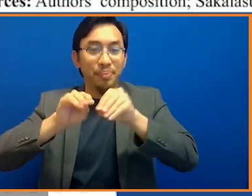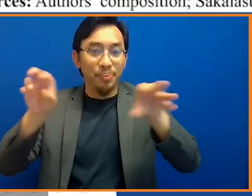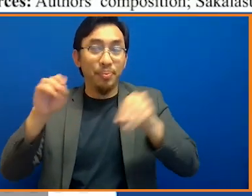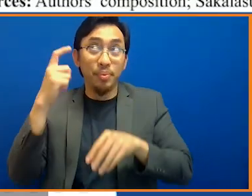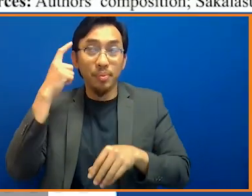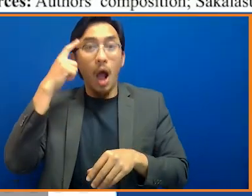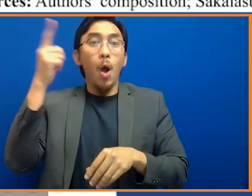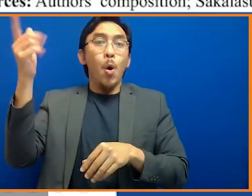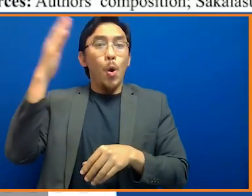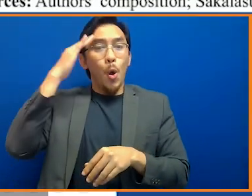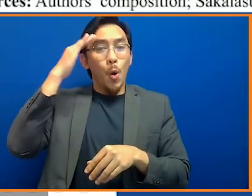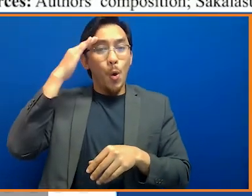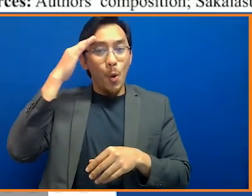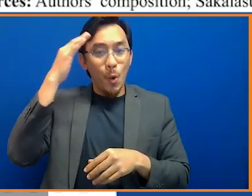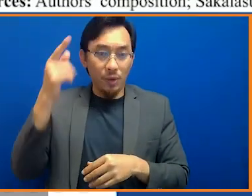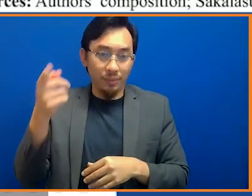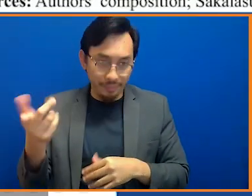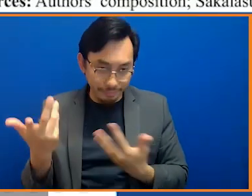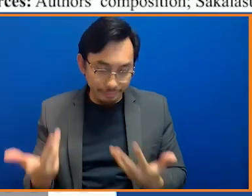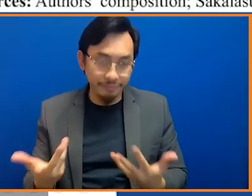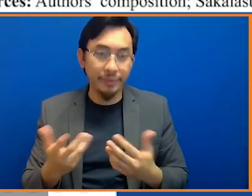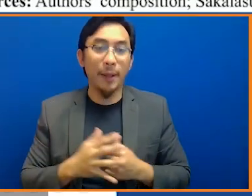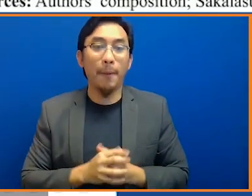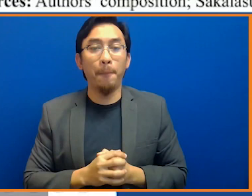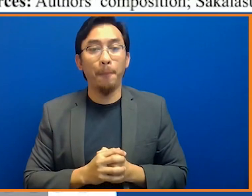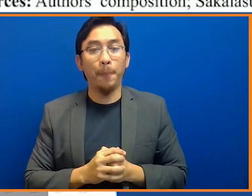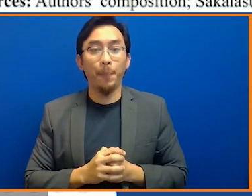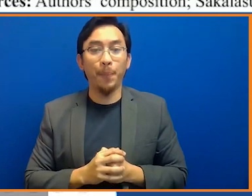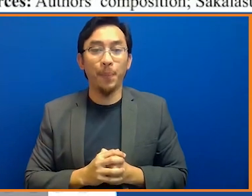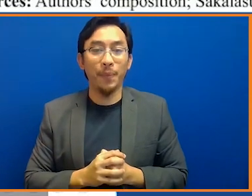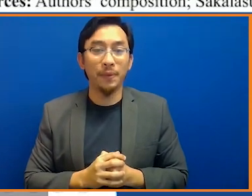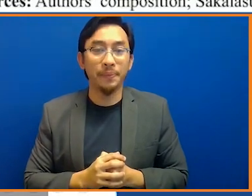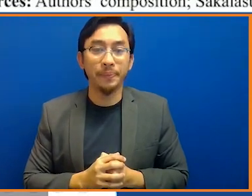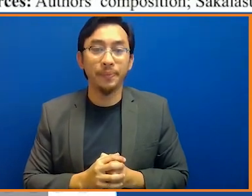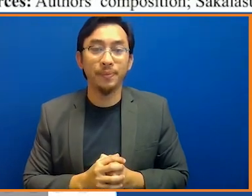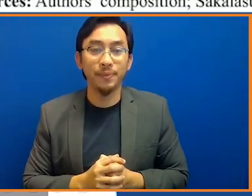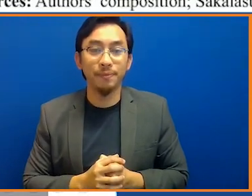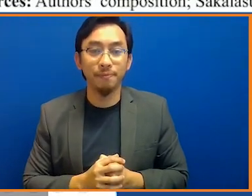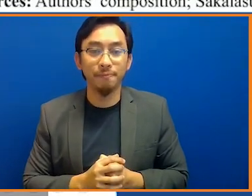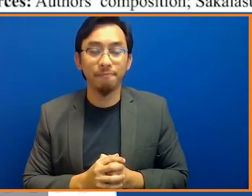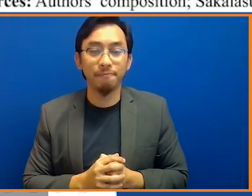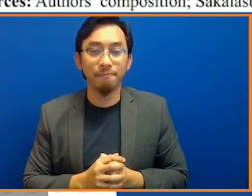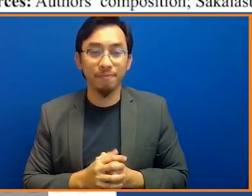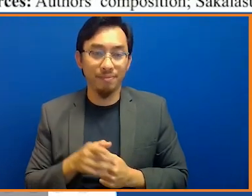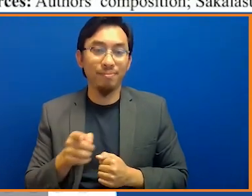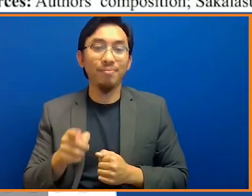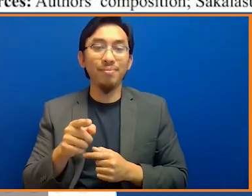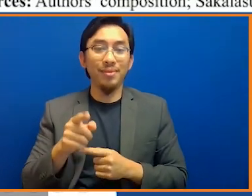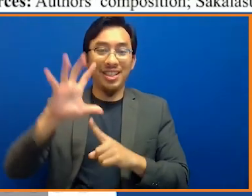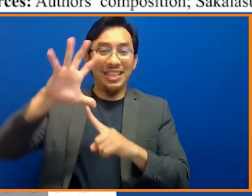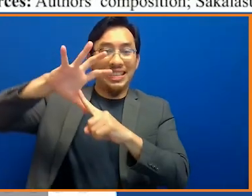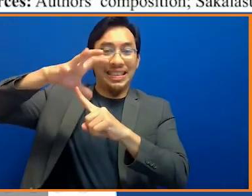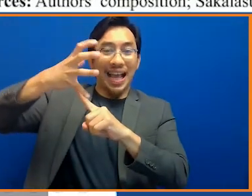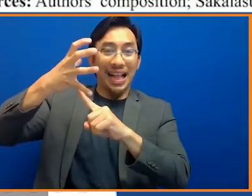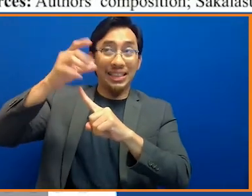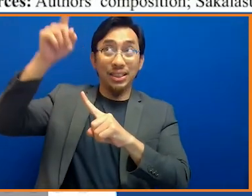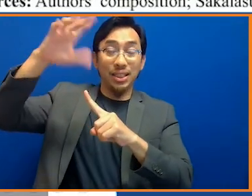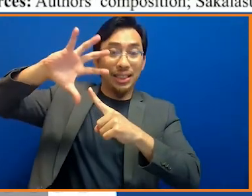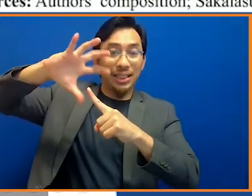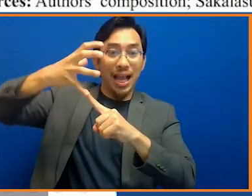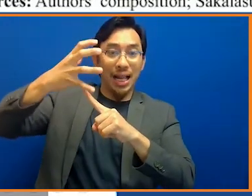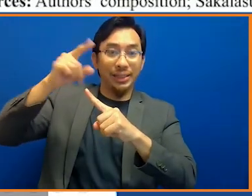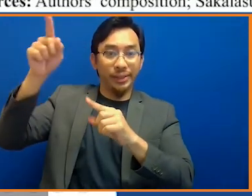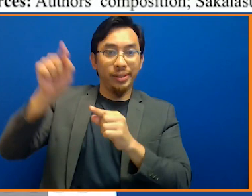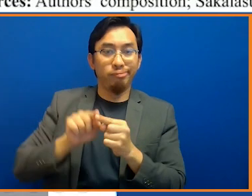to land station during using um, communication satellite,